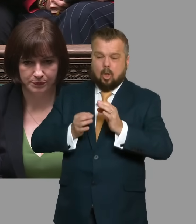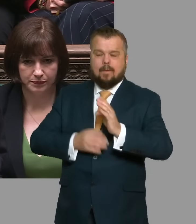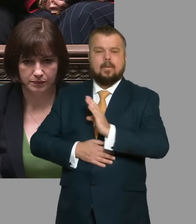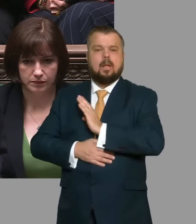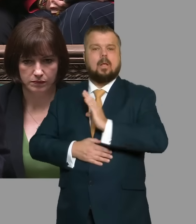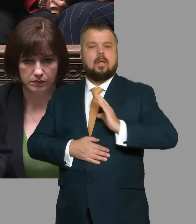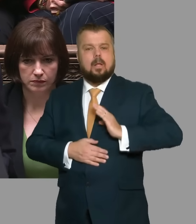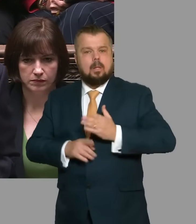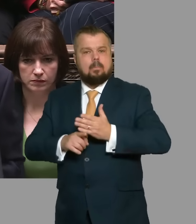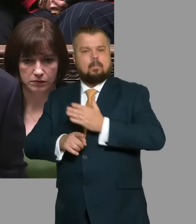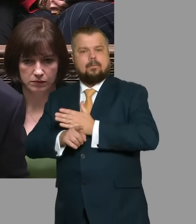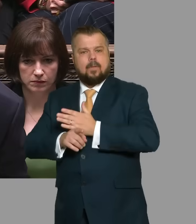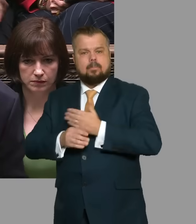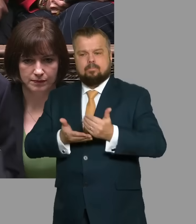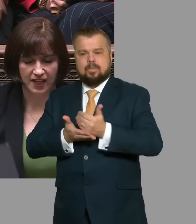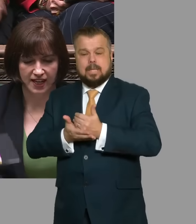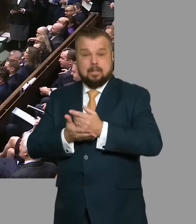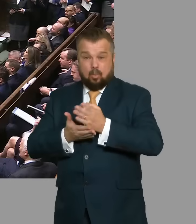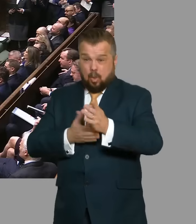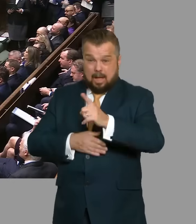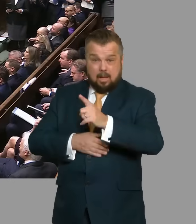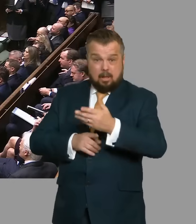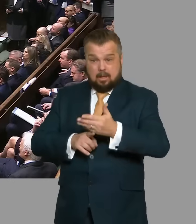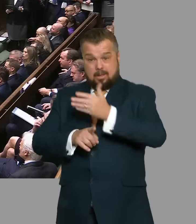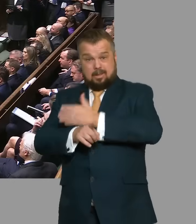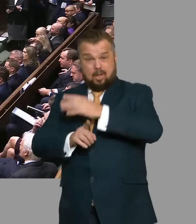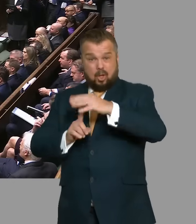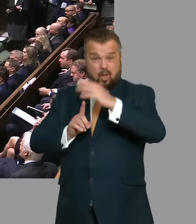putting in place proper measures to protect them.